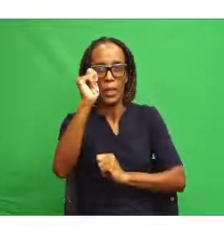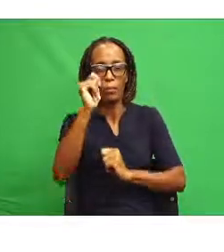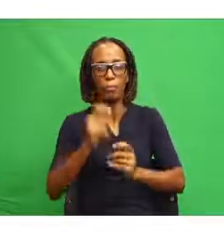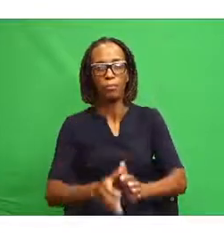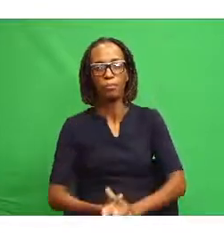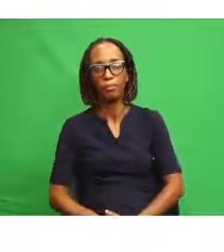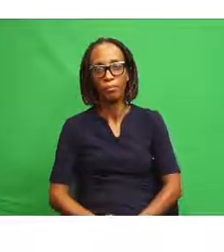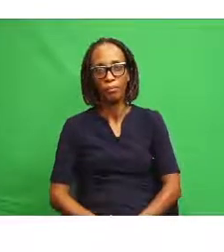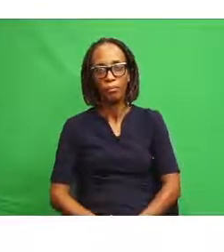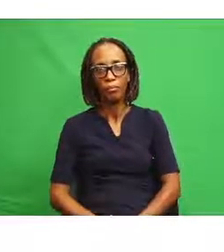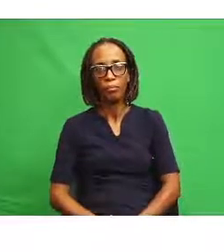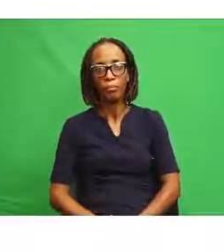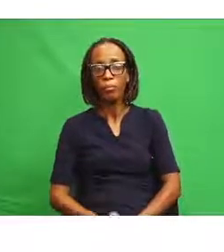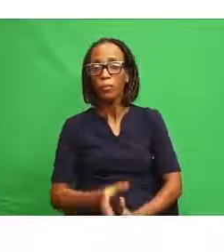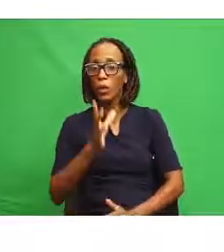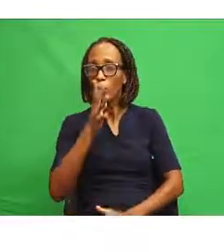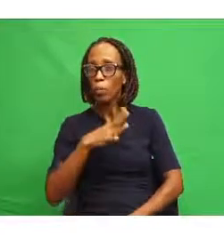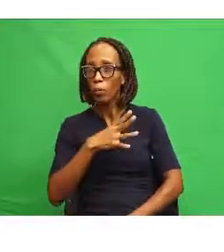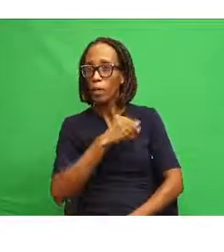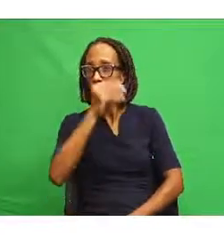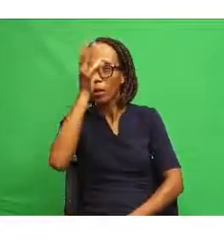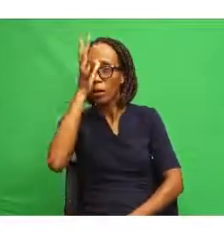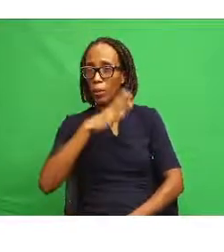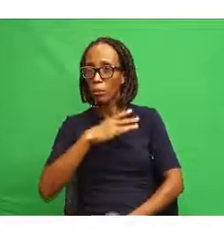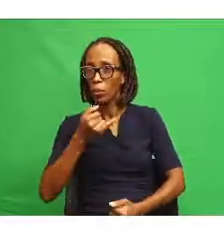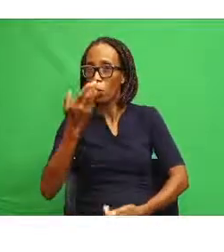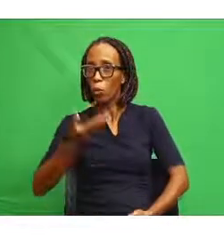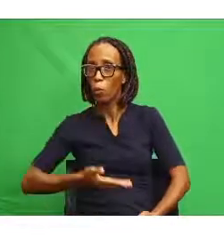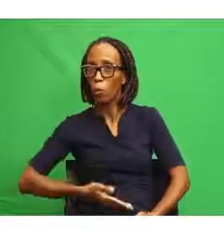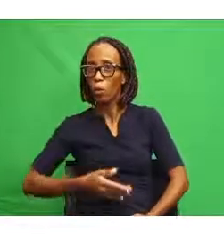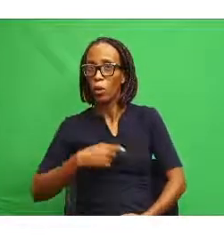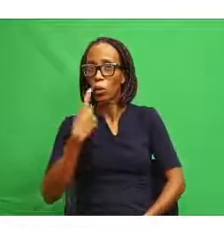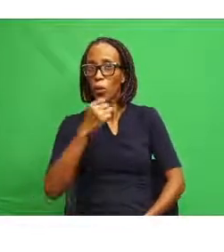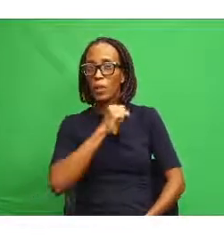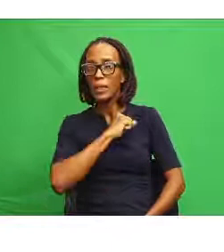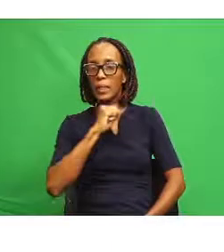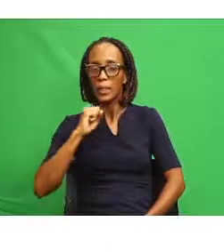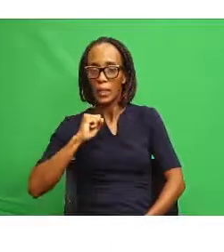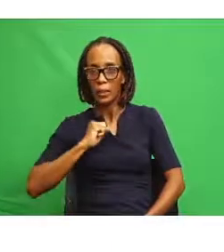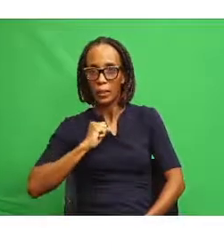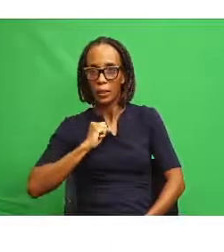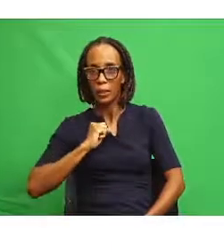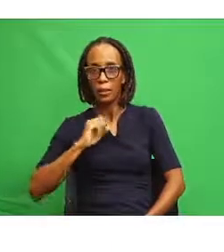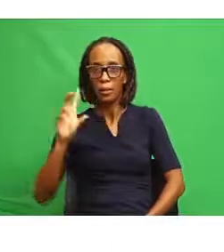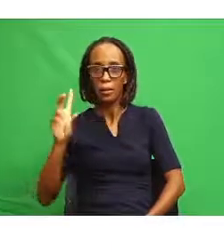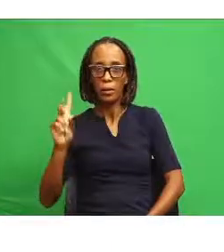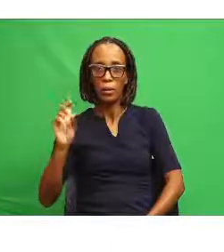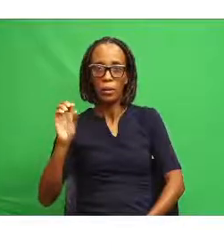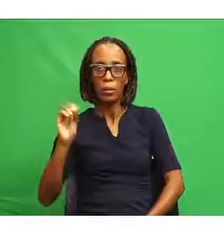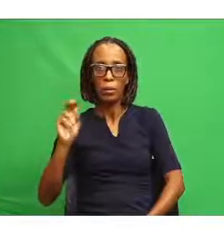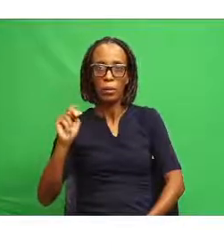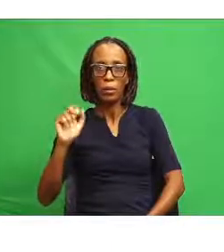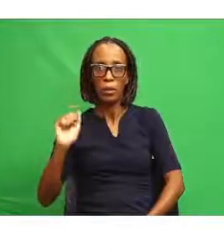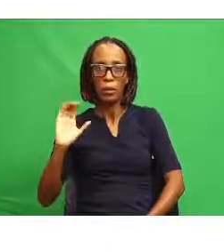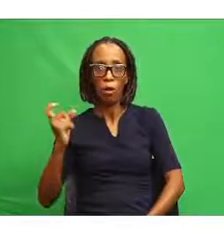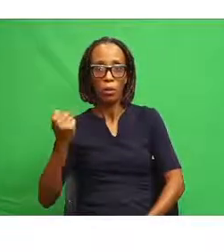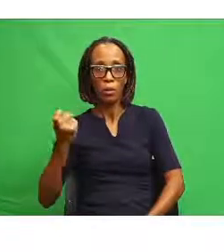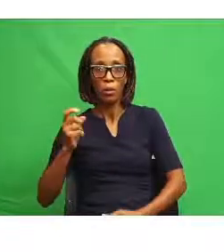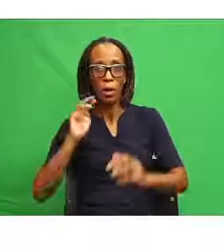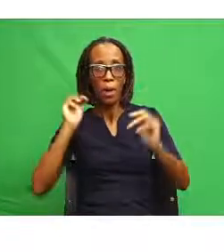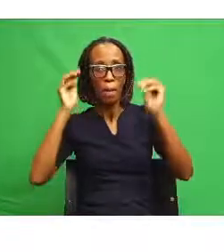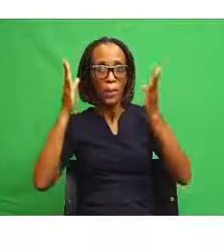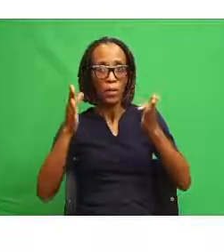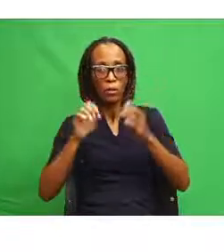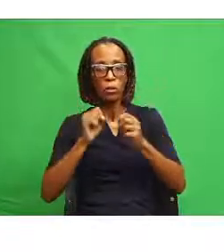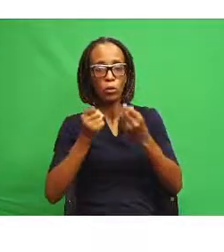Tobago. Ladies and gentlemen, let's invite Senator the Honorable Donna Cox, Minister of Social Development and